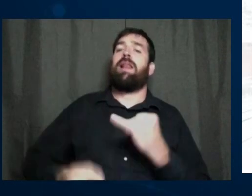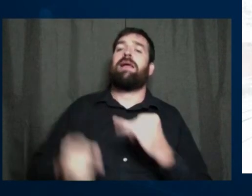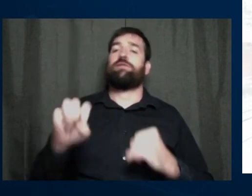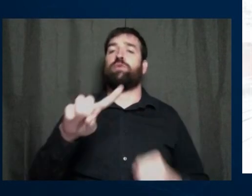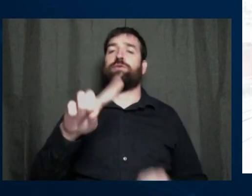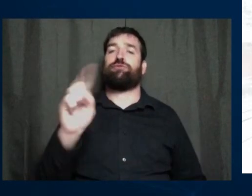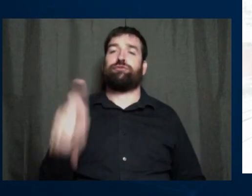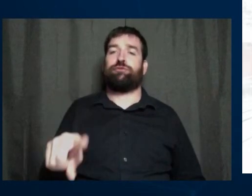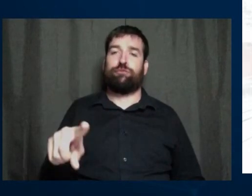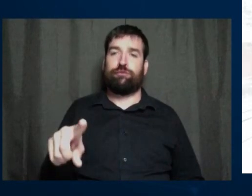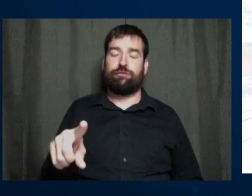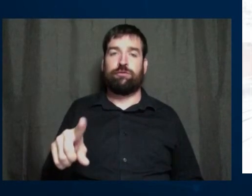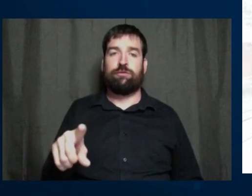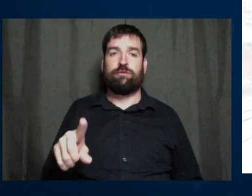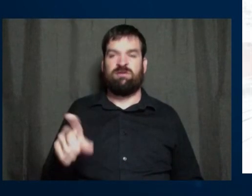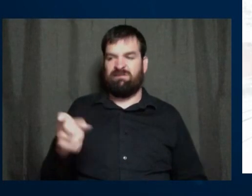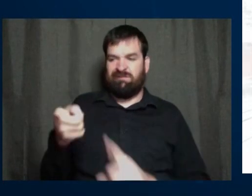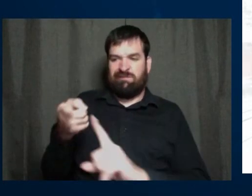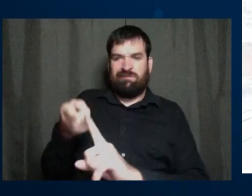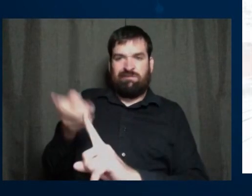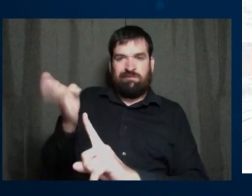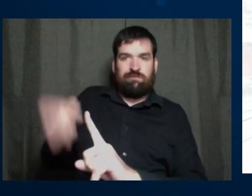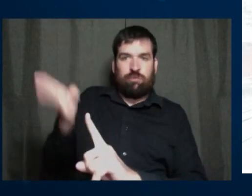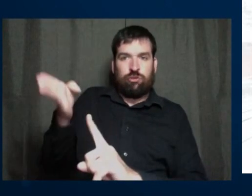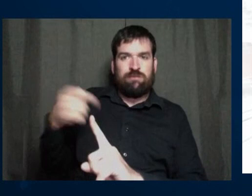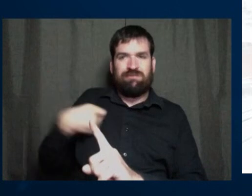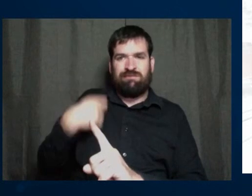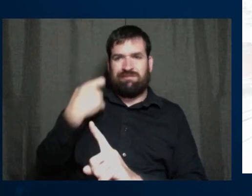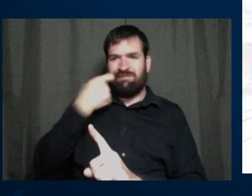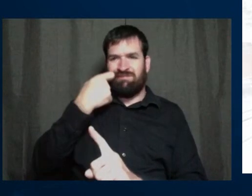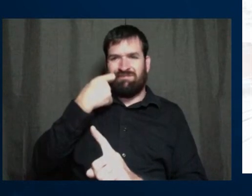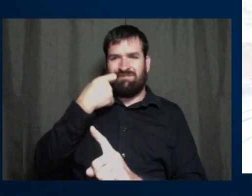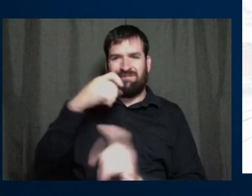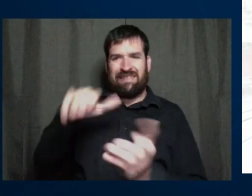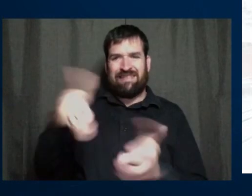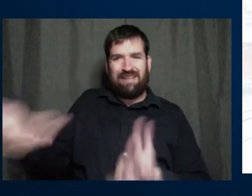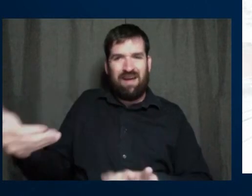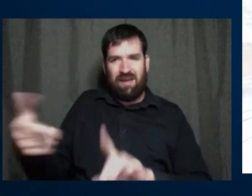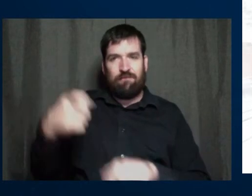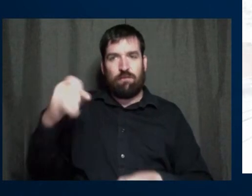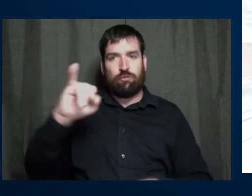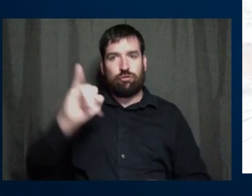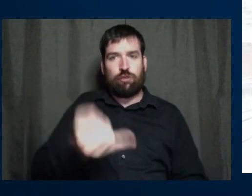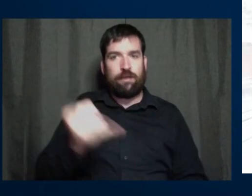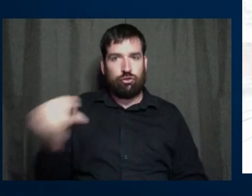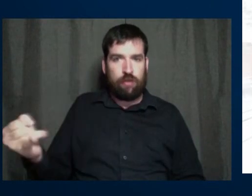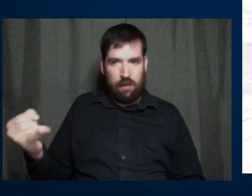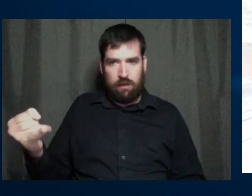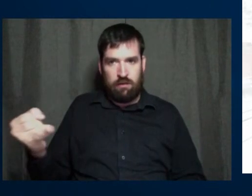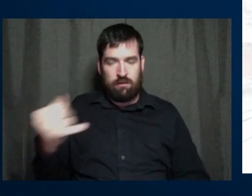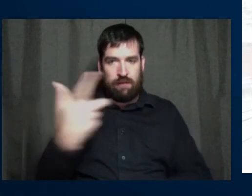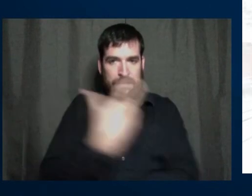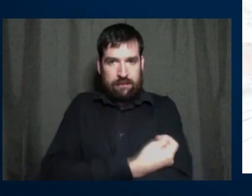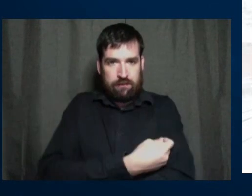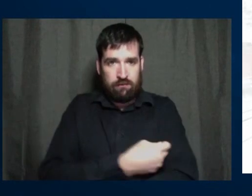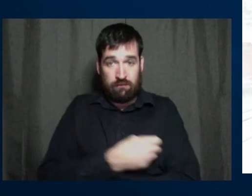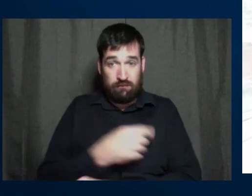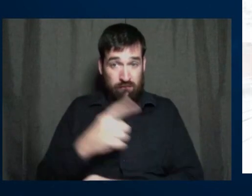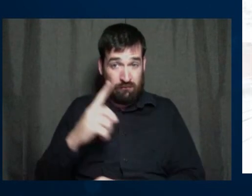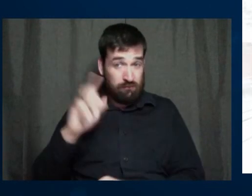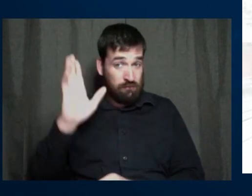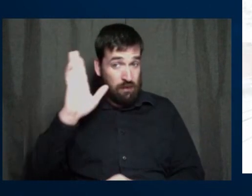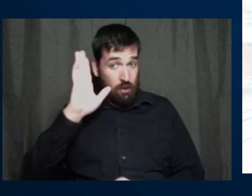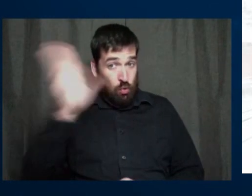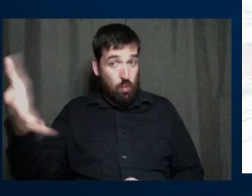that this person read that someone recently died after the J&J vaccine. So if this is true, do you think that it will eventually be pulled from